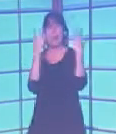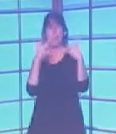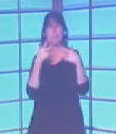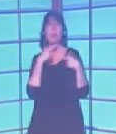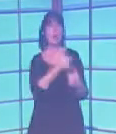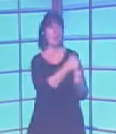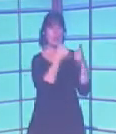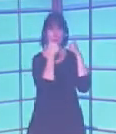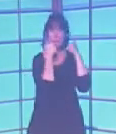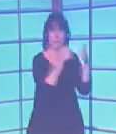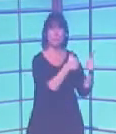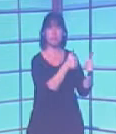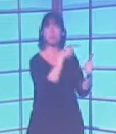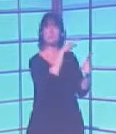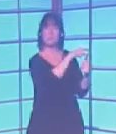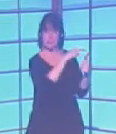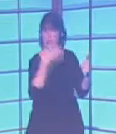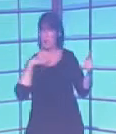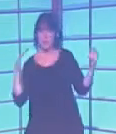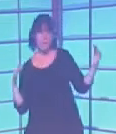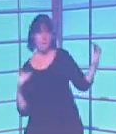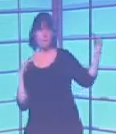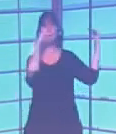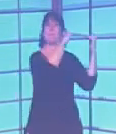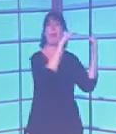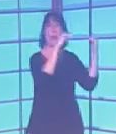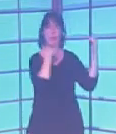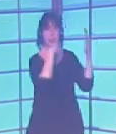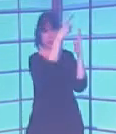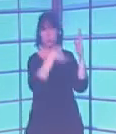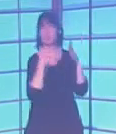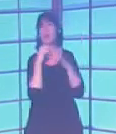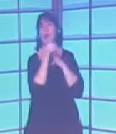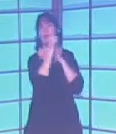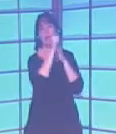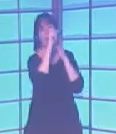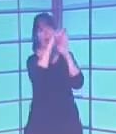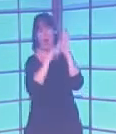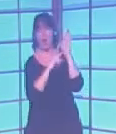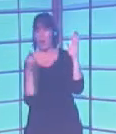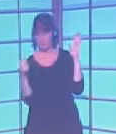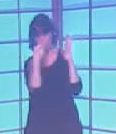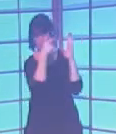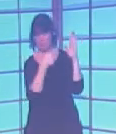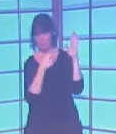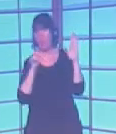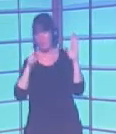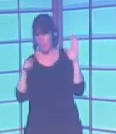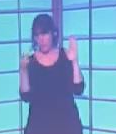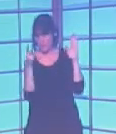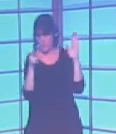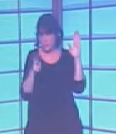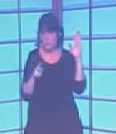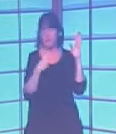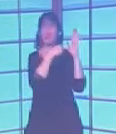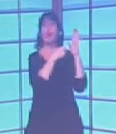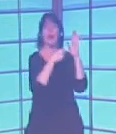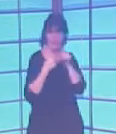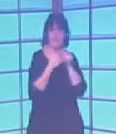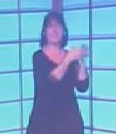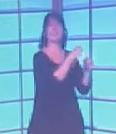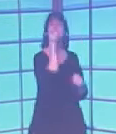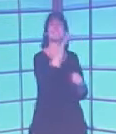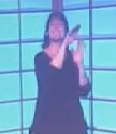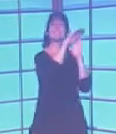recommendations and guidance on areas which can and should be looked to improved upon. This is in line with the